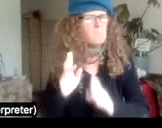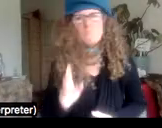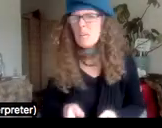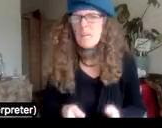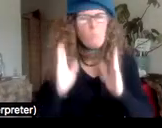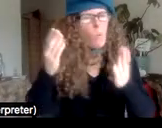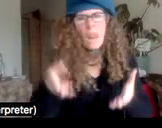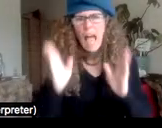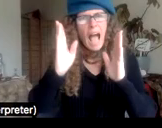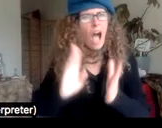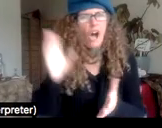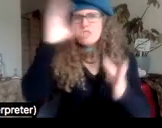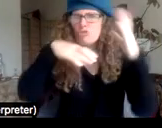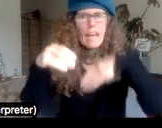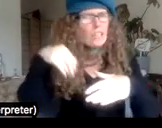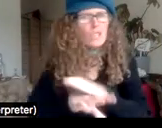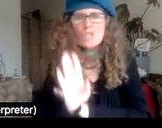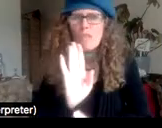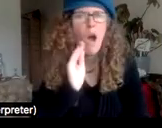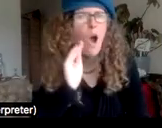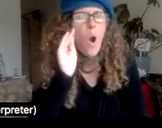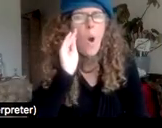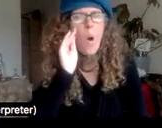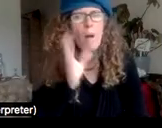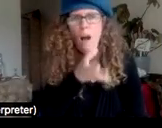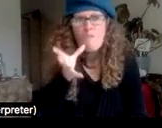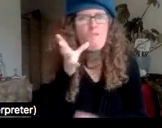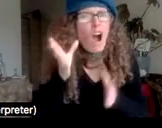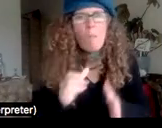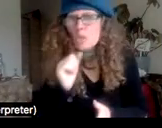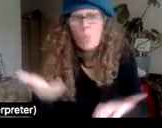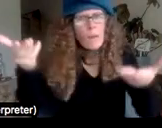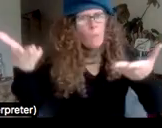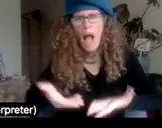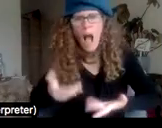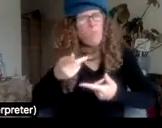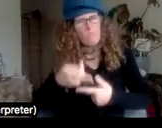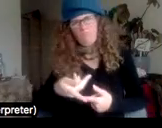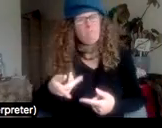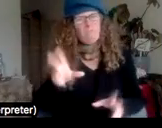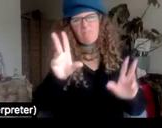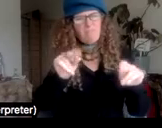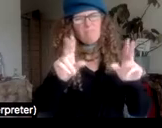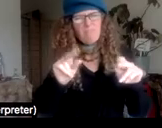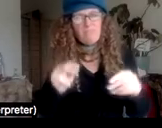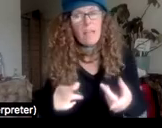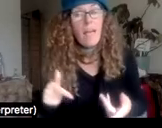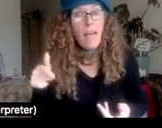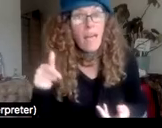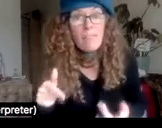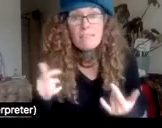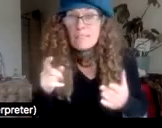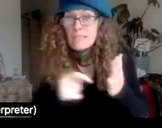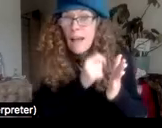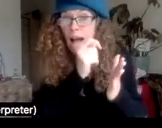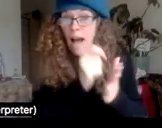allow a stranger into her home, they declared, nor would farmers welcome trespassers on their land. In this era of